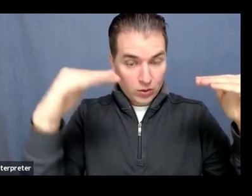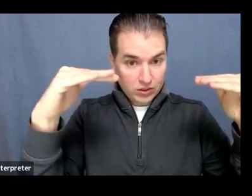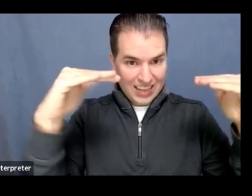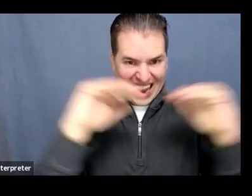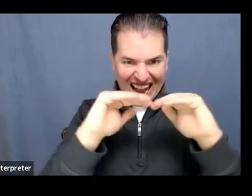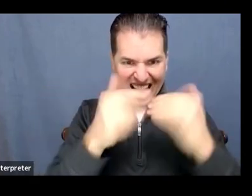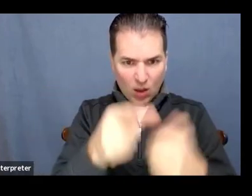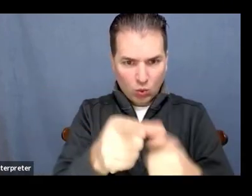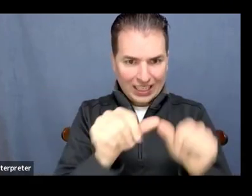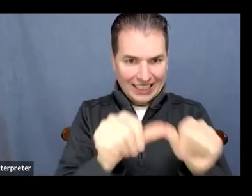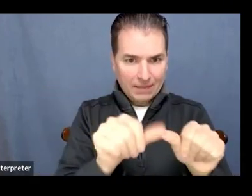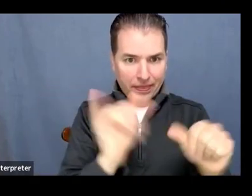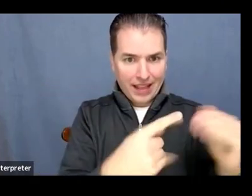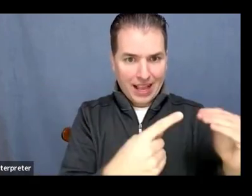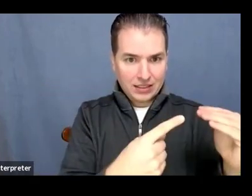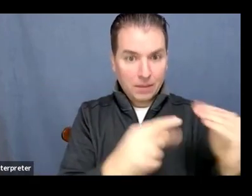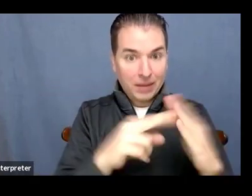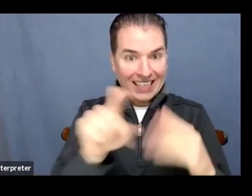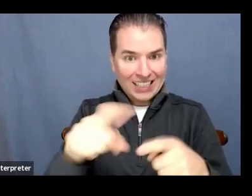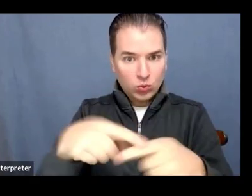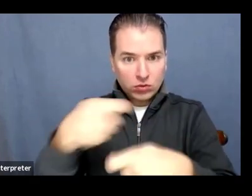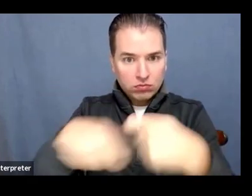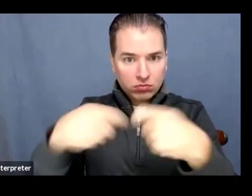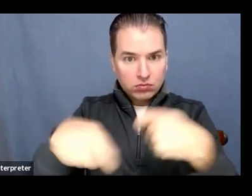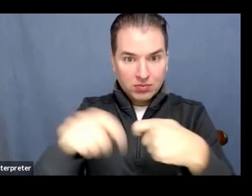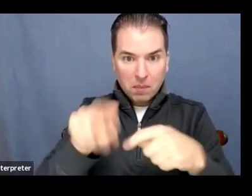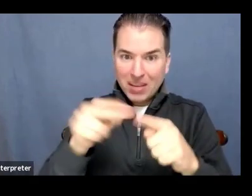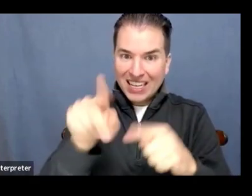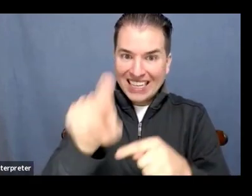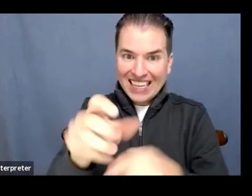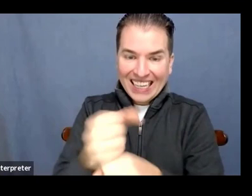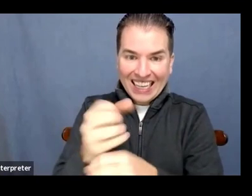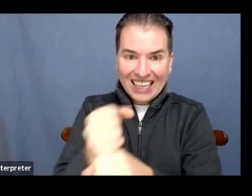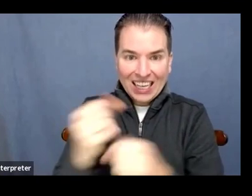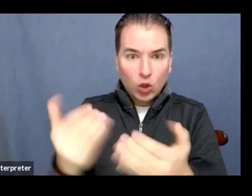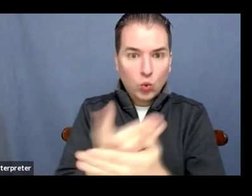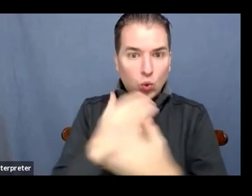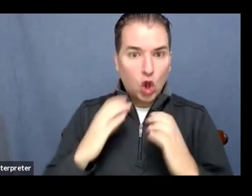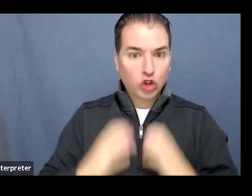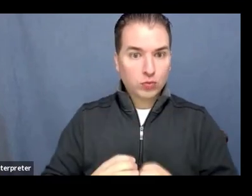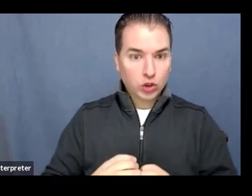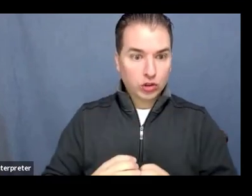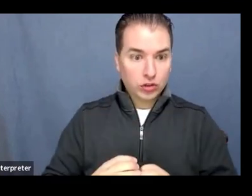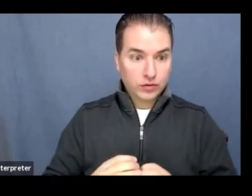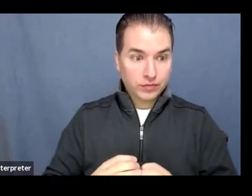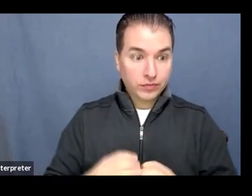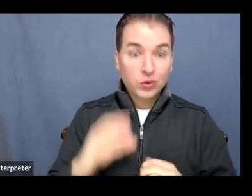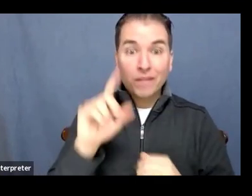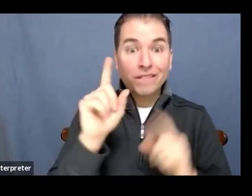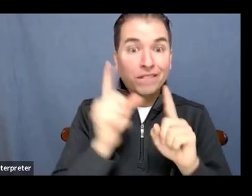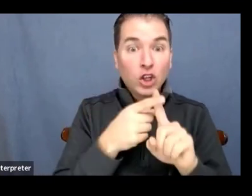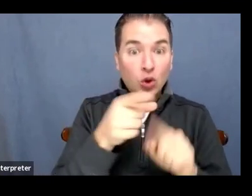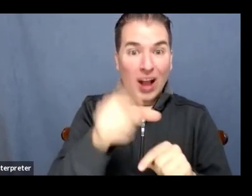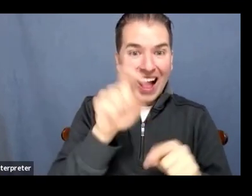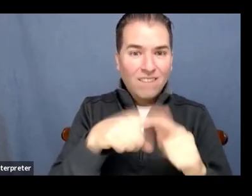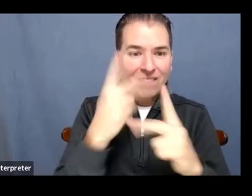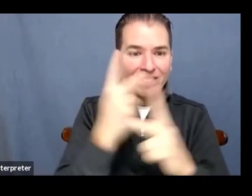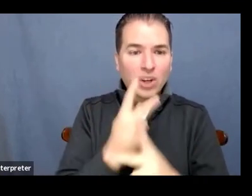So question is then, what percentages of customers are going to be lost every month?